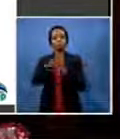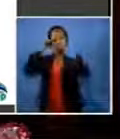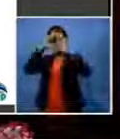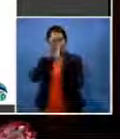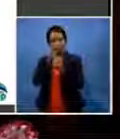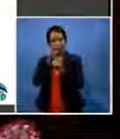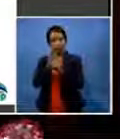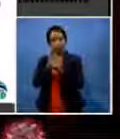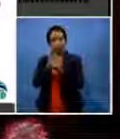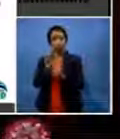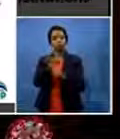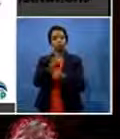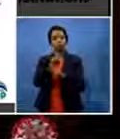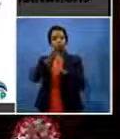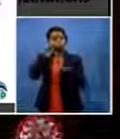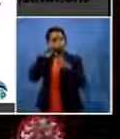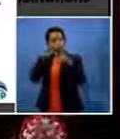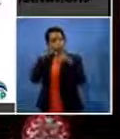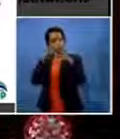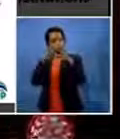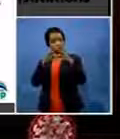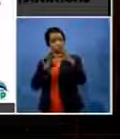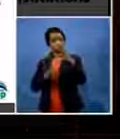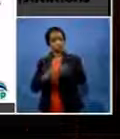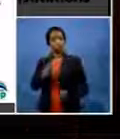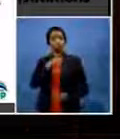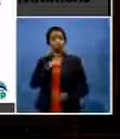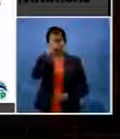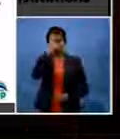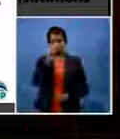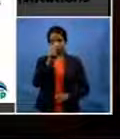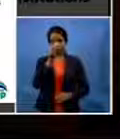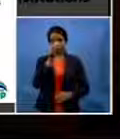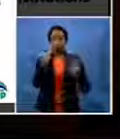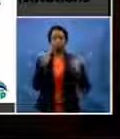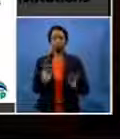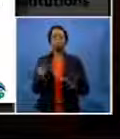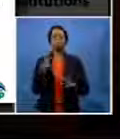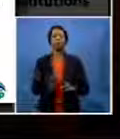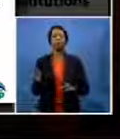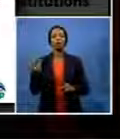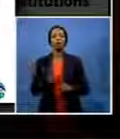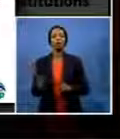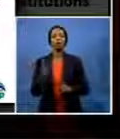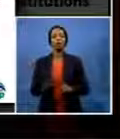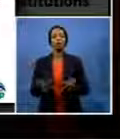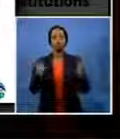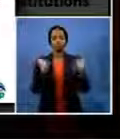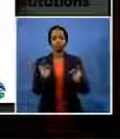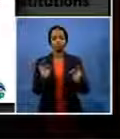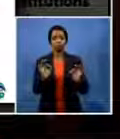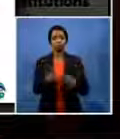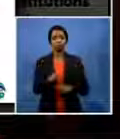So I thought it was very well planned. The implementation part of it obviously will take